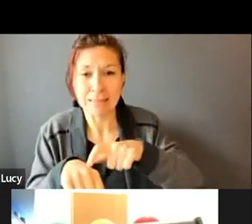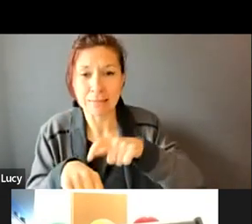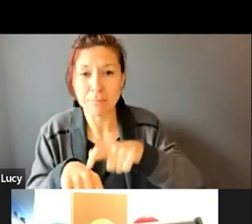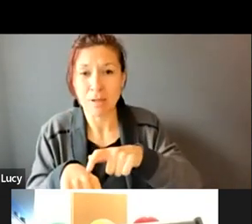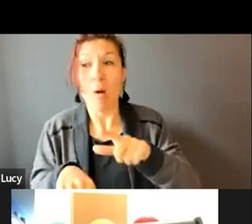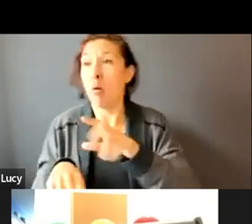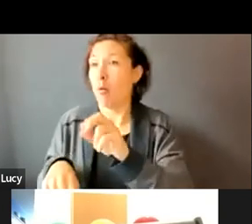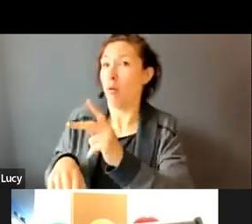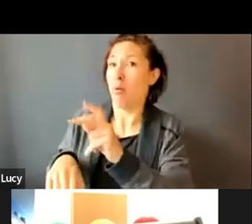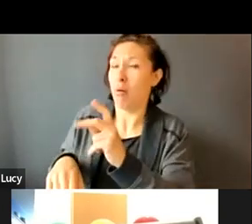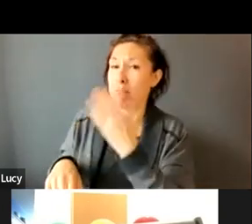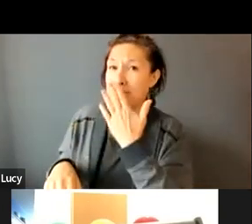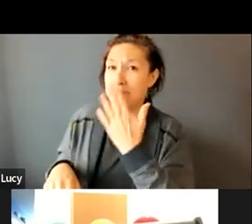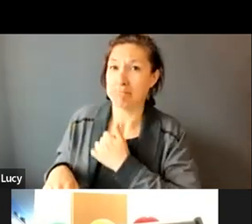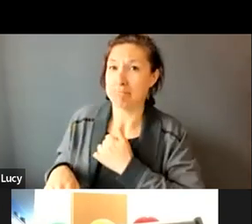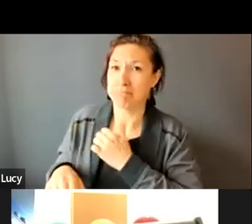oh okay